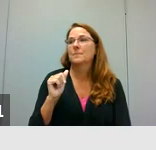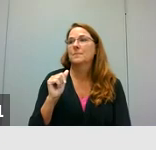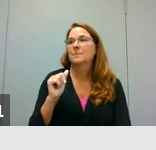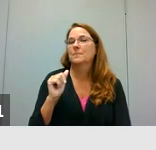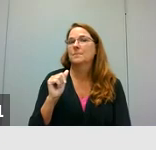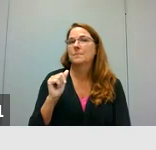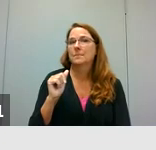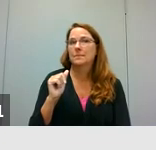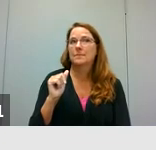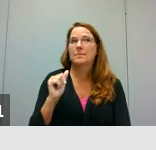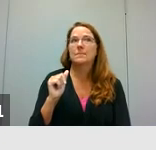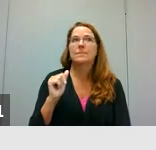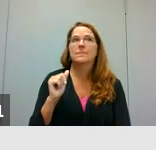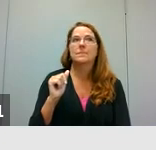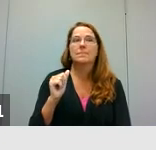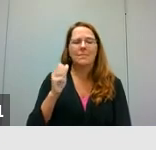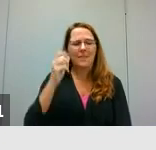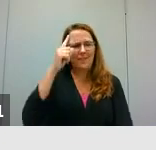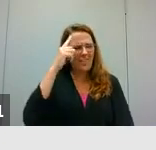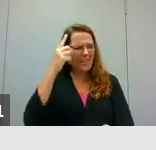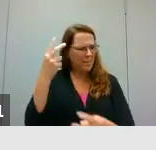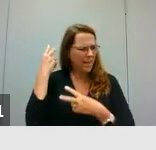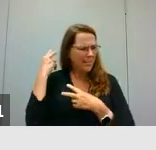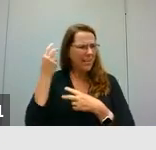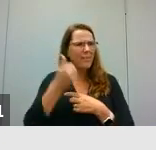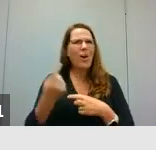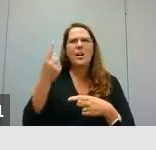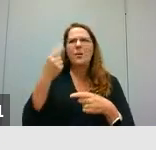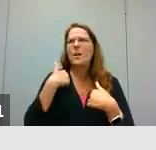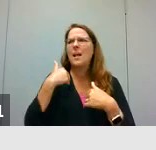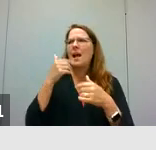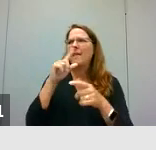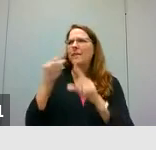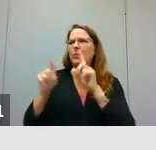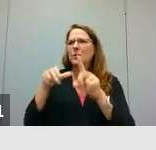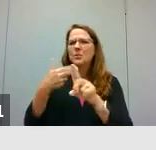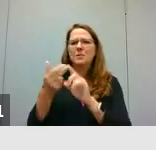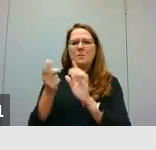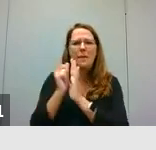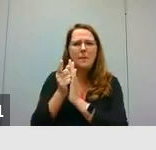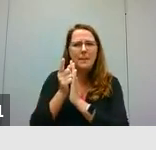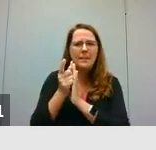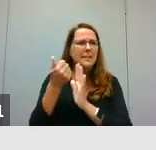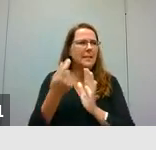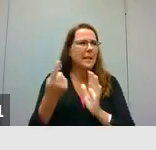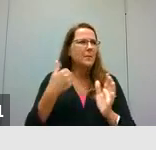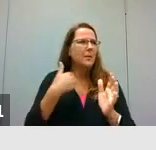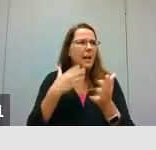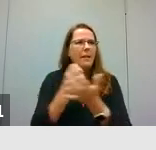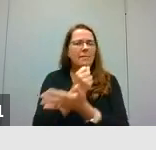Yeah, so if we can think back that far, does anybody have any questions about the minutes? Did everybody have a chance to look them over?